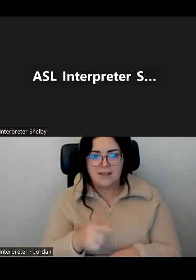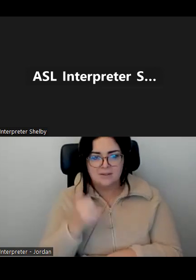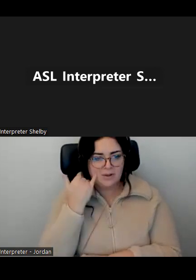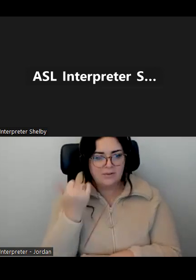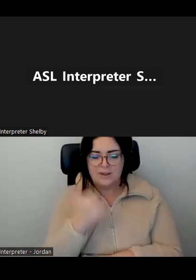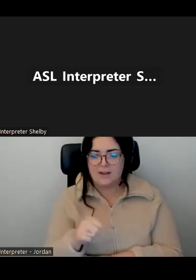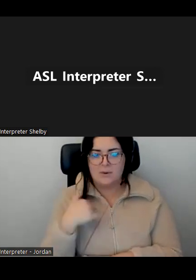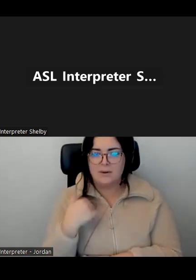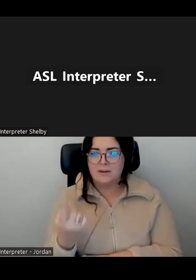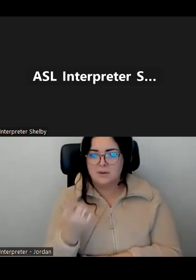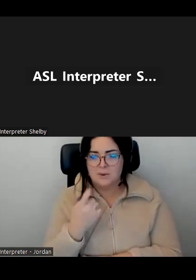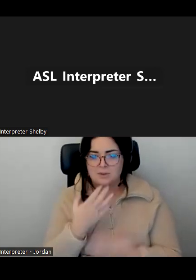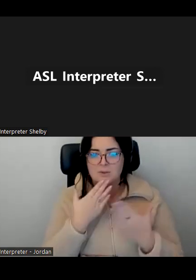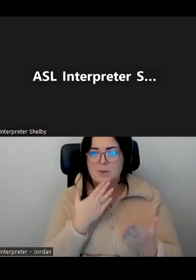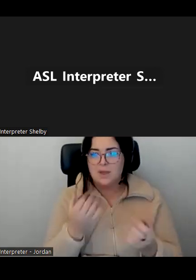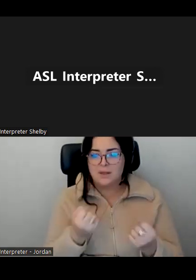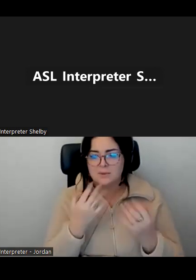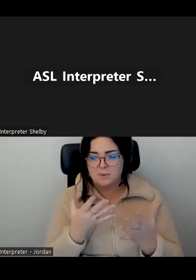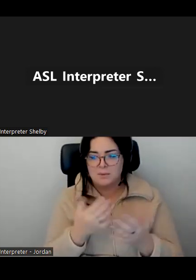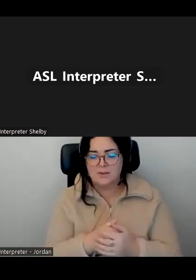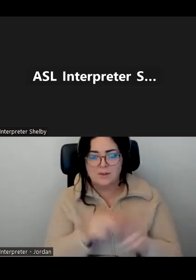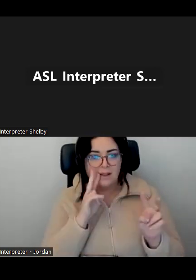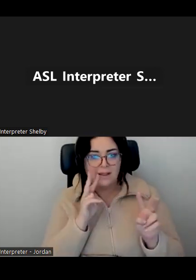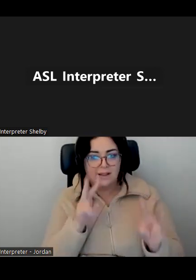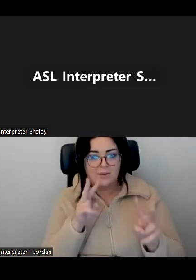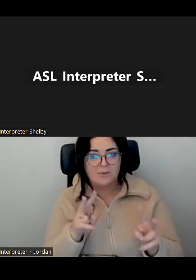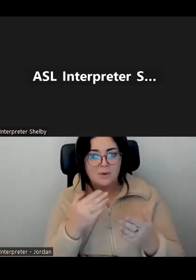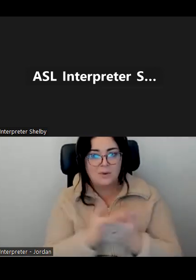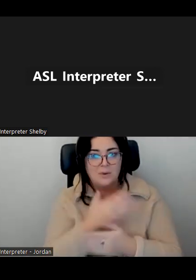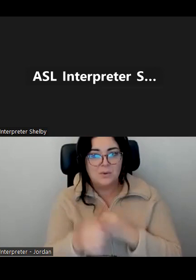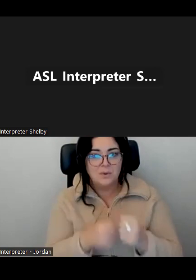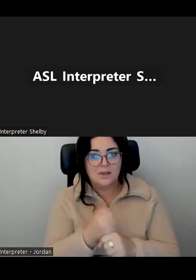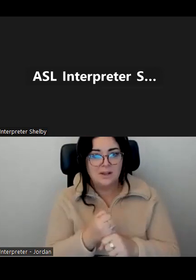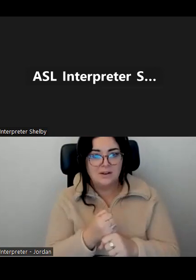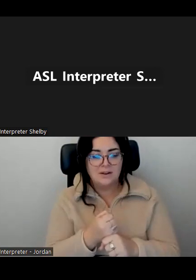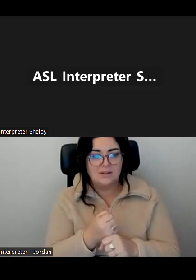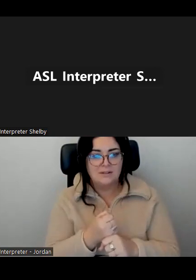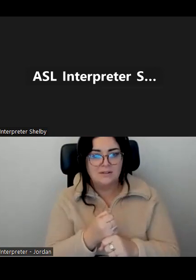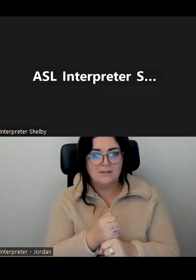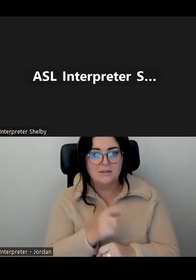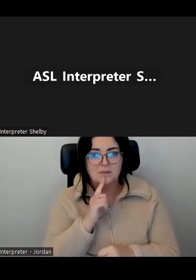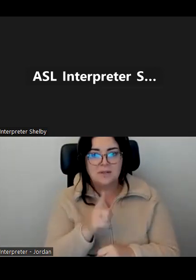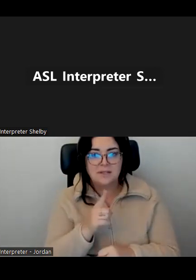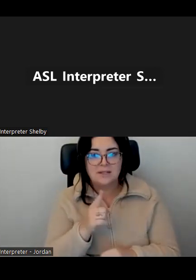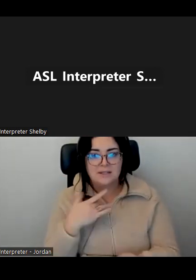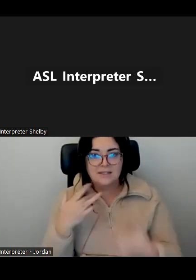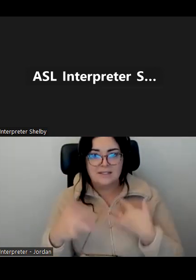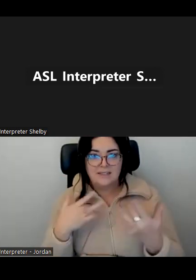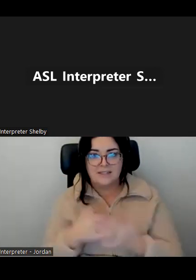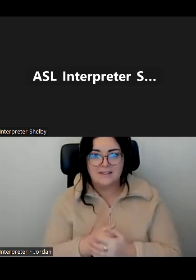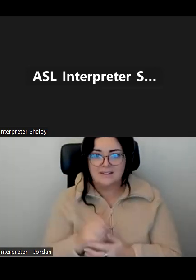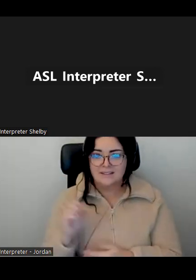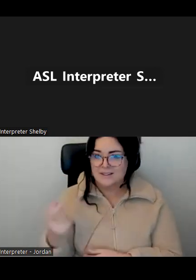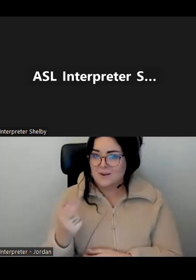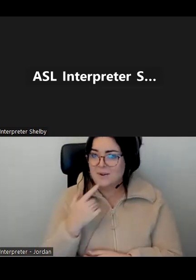any questions. So thank you so much. And I look forward to the New Year stuff. It's really sounds great. I'm going to